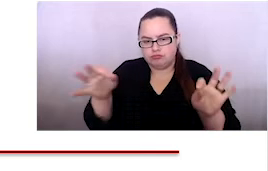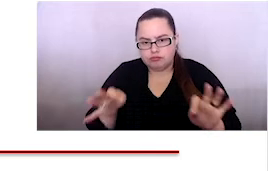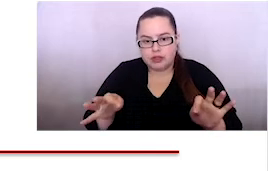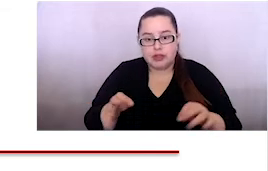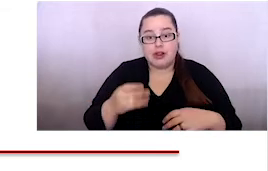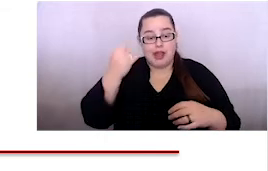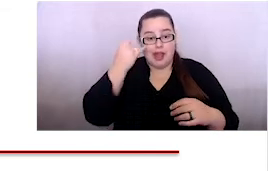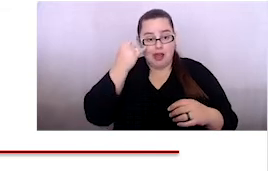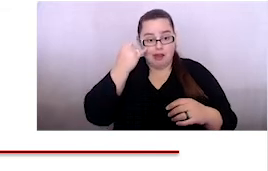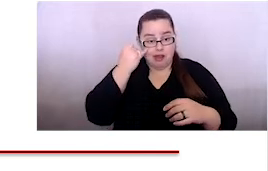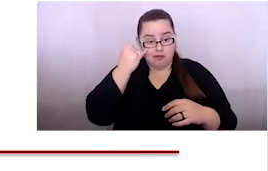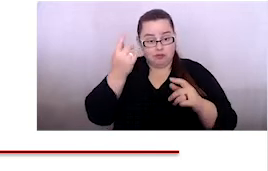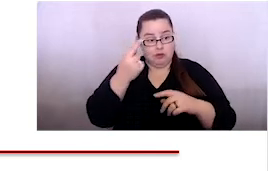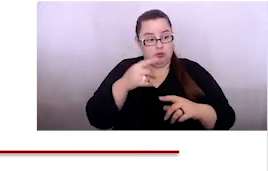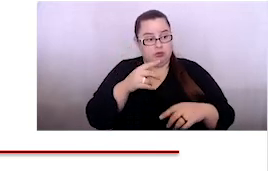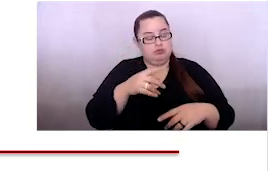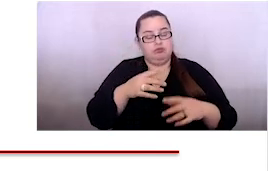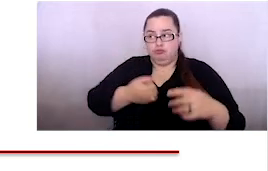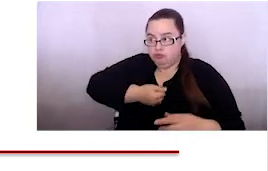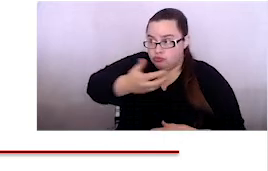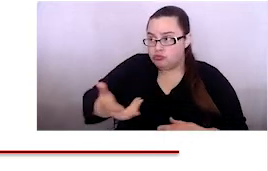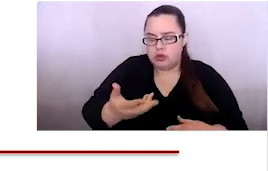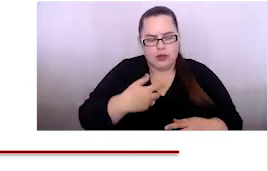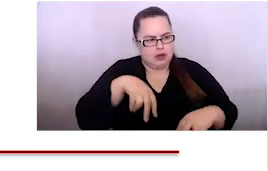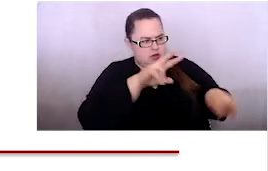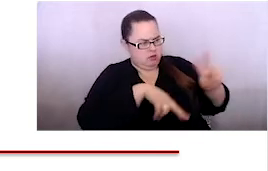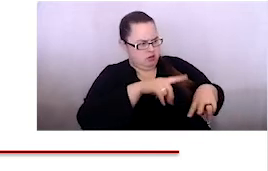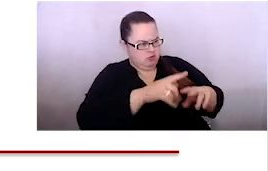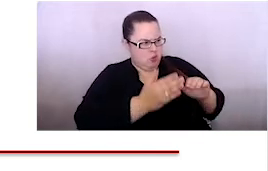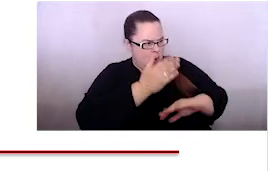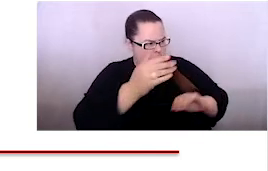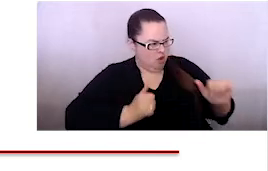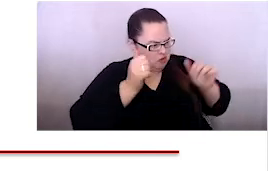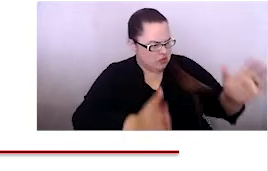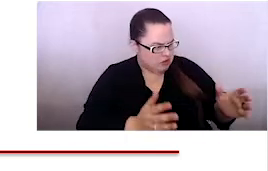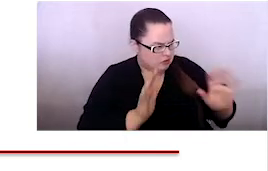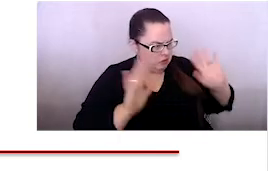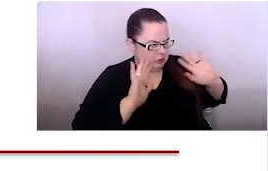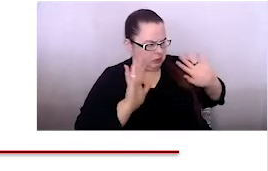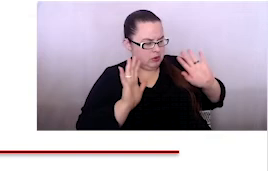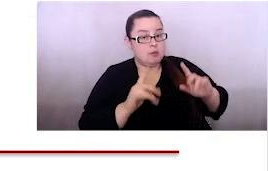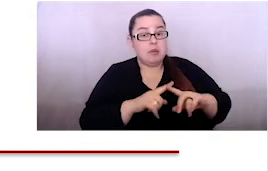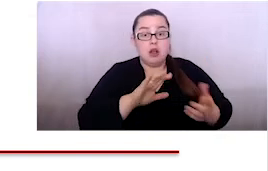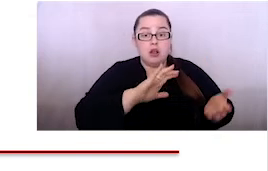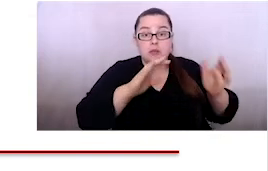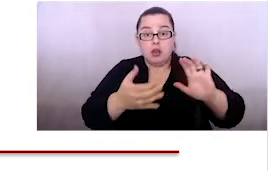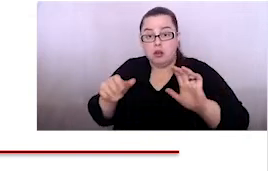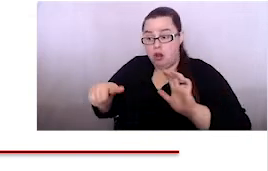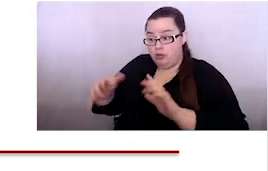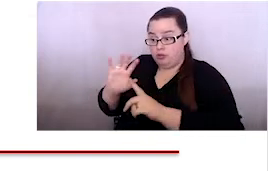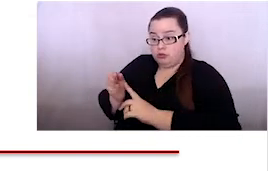overly aggressive. And on the other hand, another person of a different culture might say the exact same